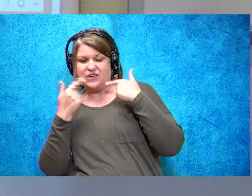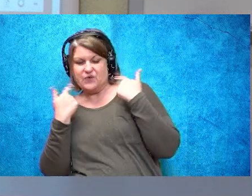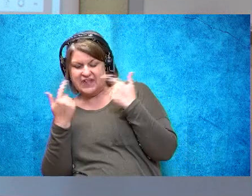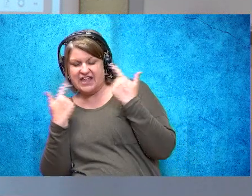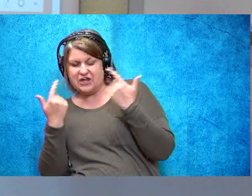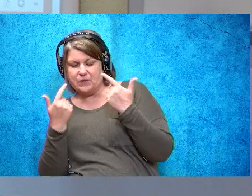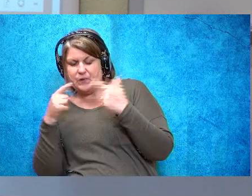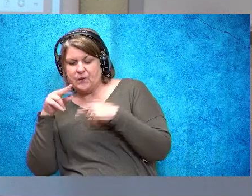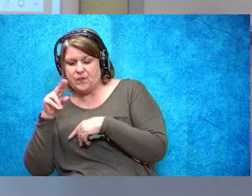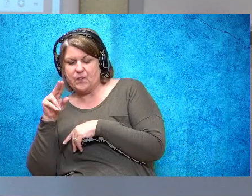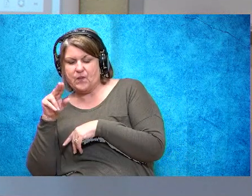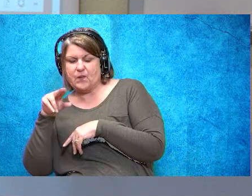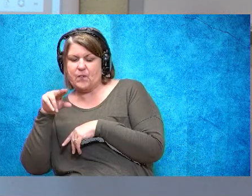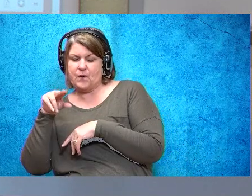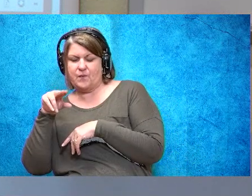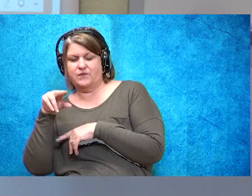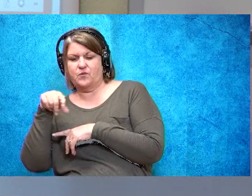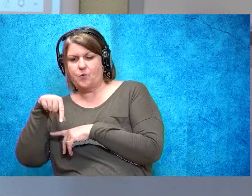was wrong?